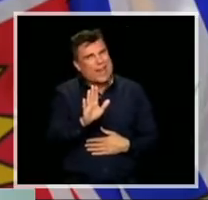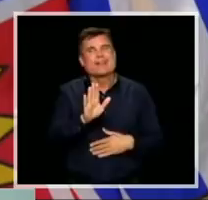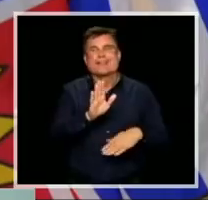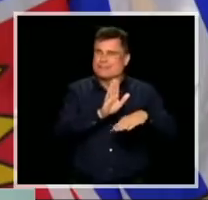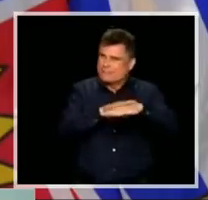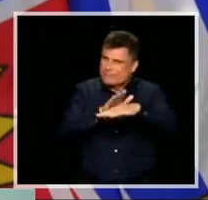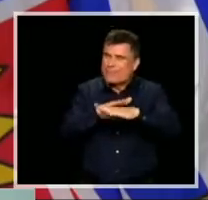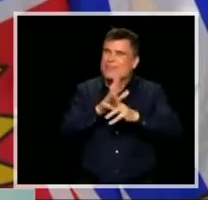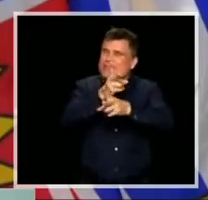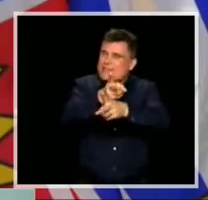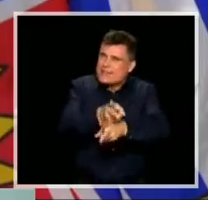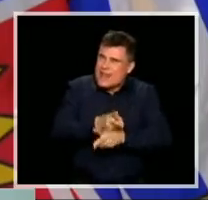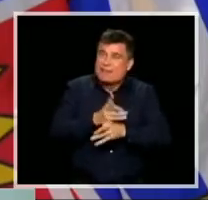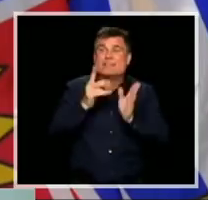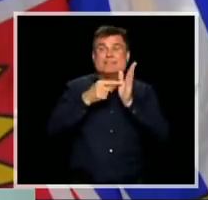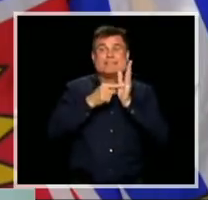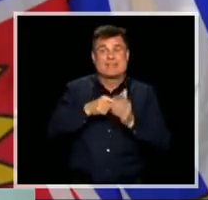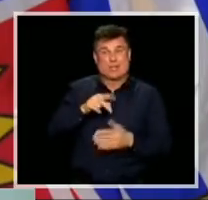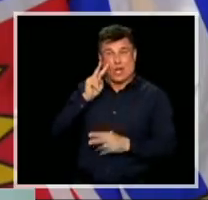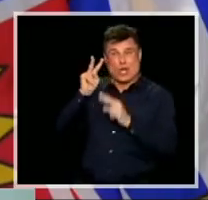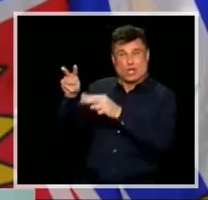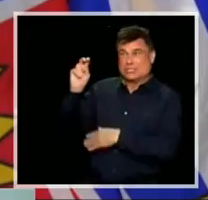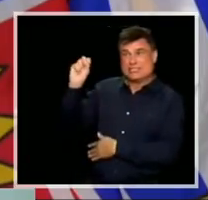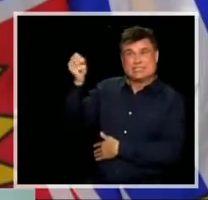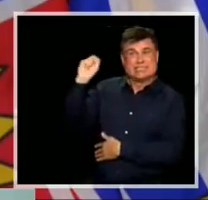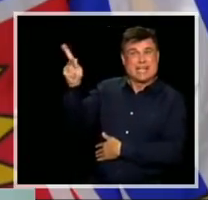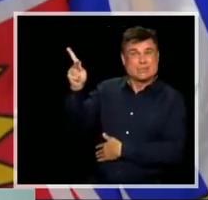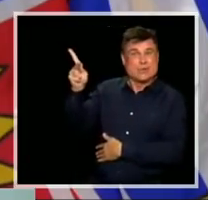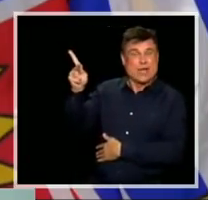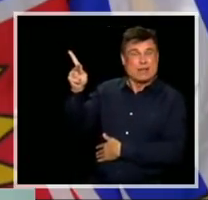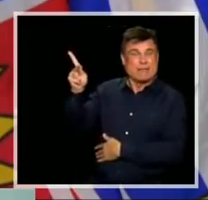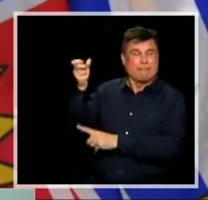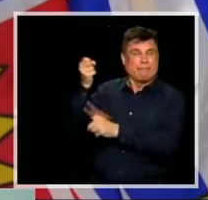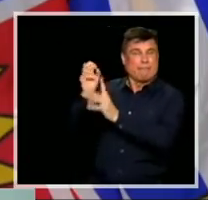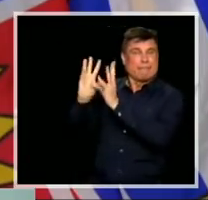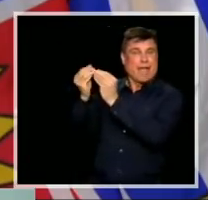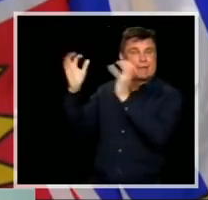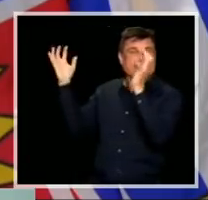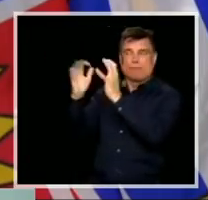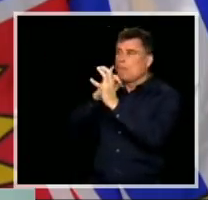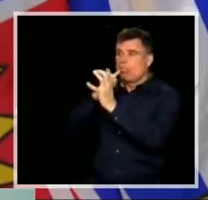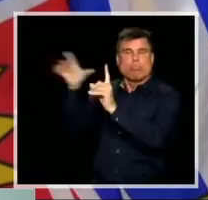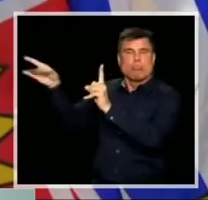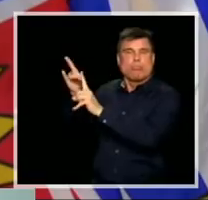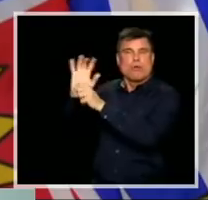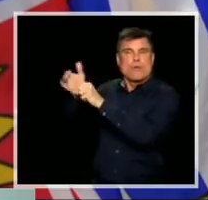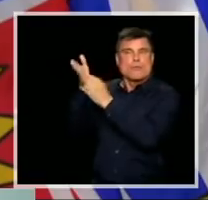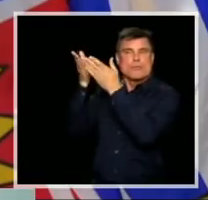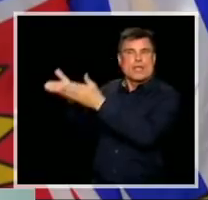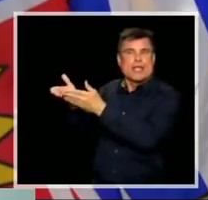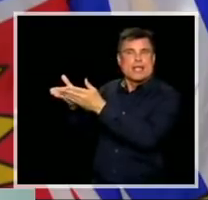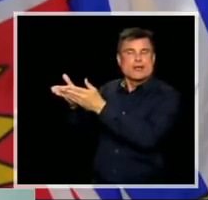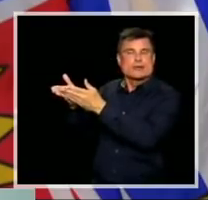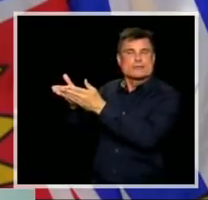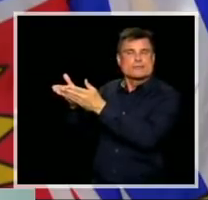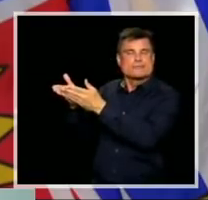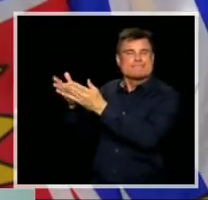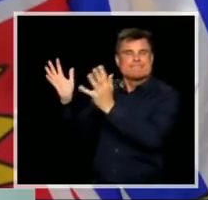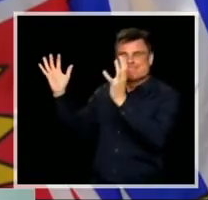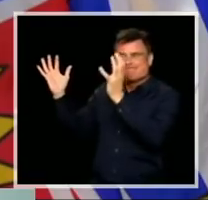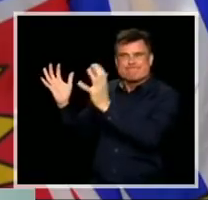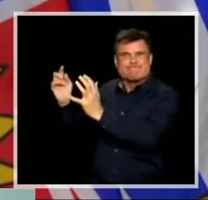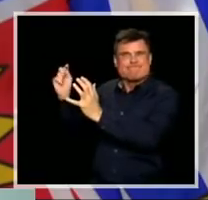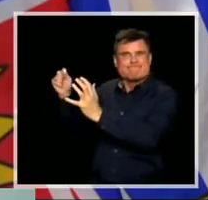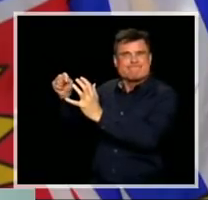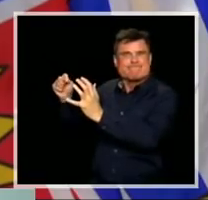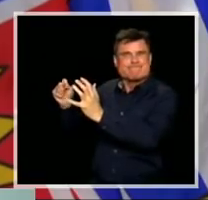But right now we need to hold those limits small. And we see that this can spread very quickly if we're not careful